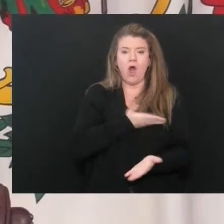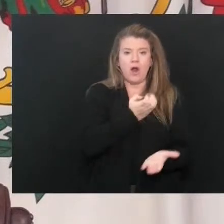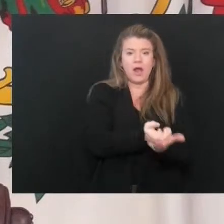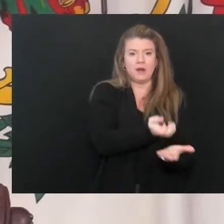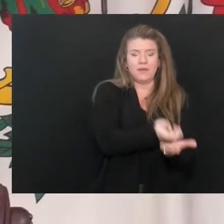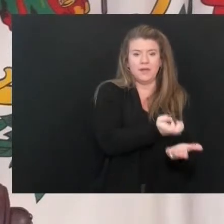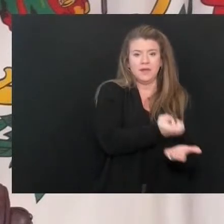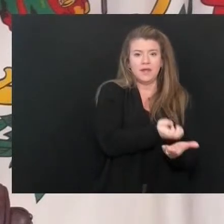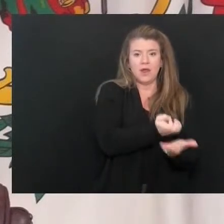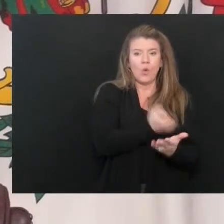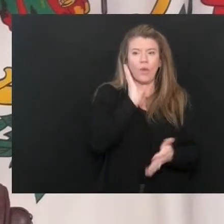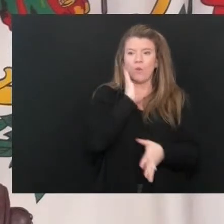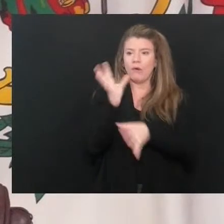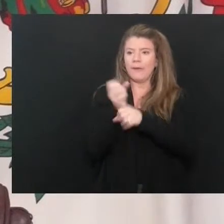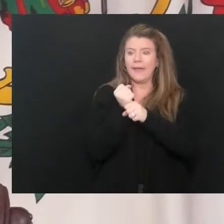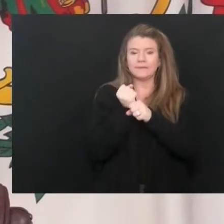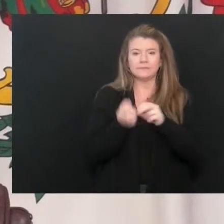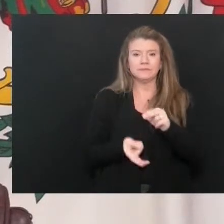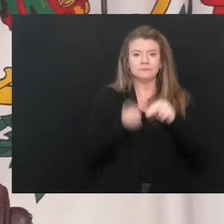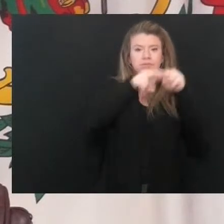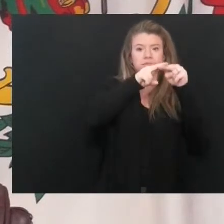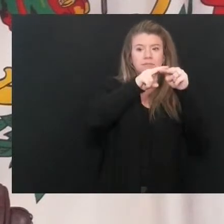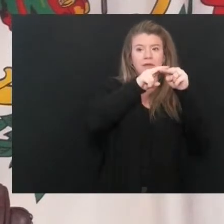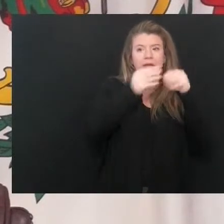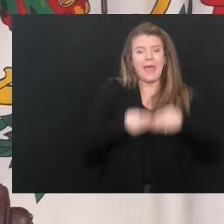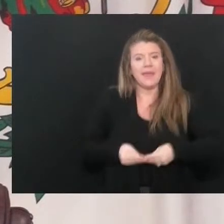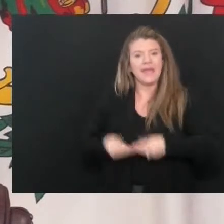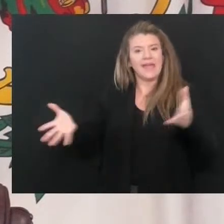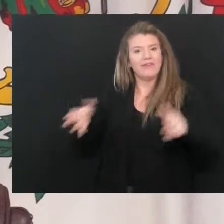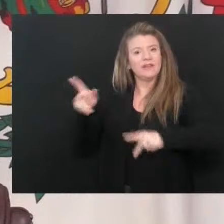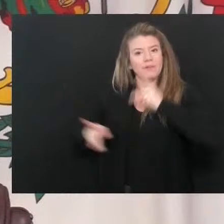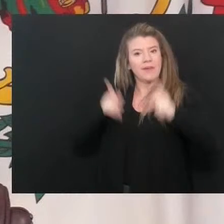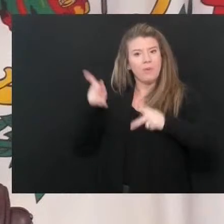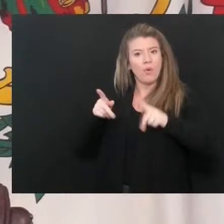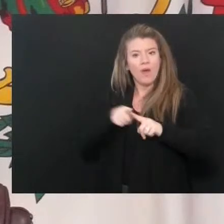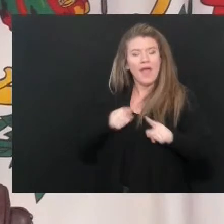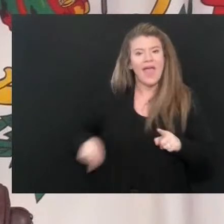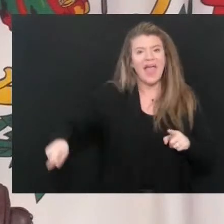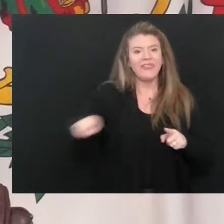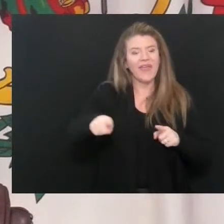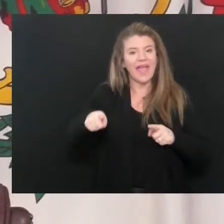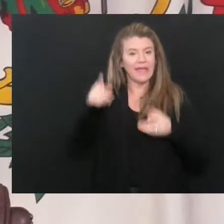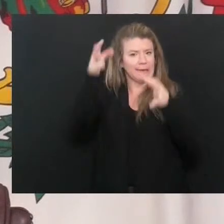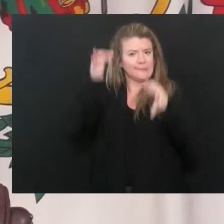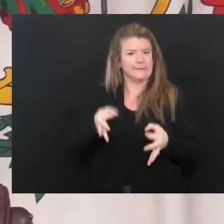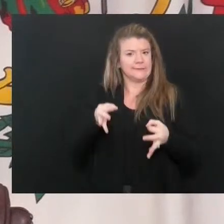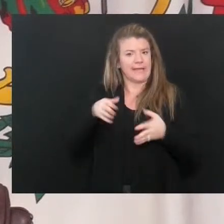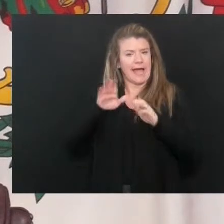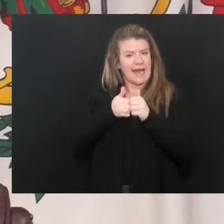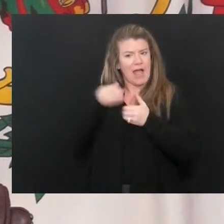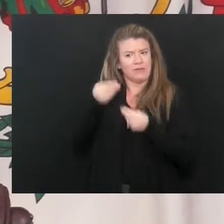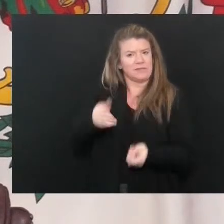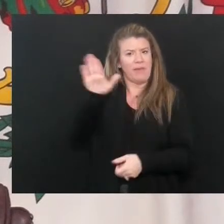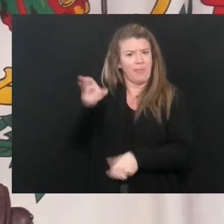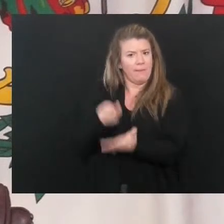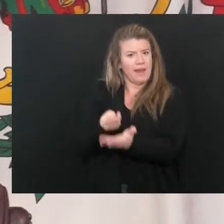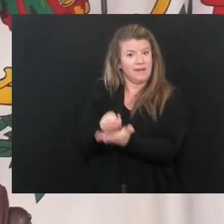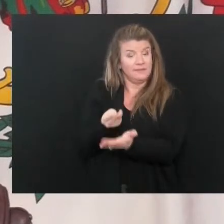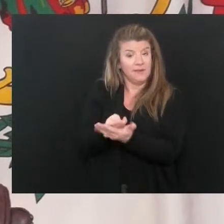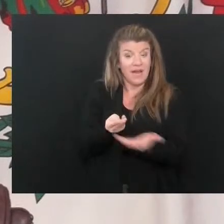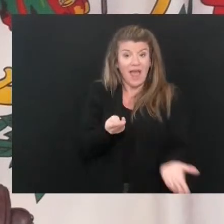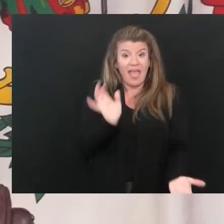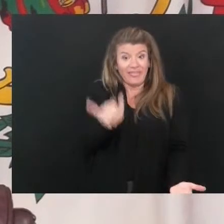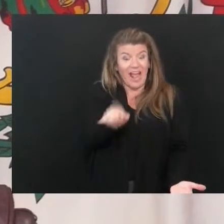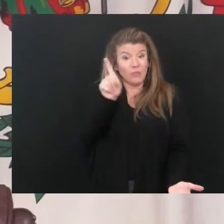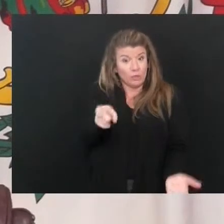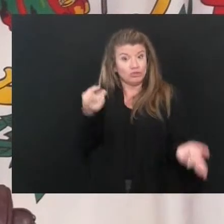in the hands of the people and let them decide what they want to do with their money. That's exactly what we should be doing. From a